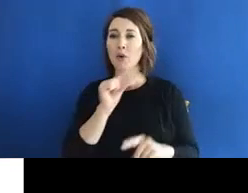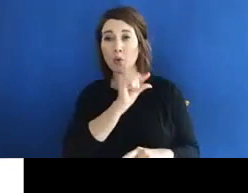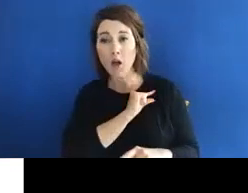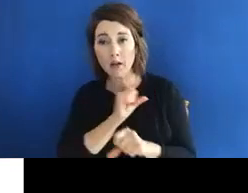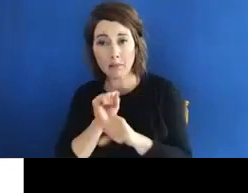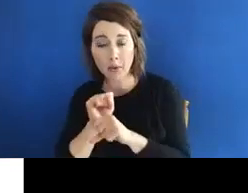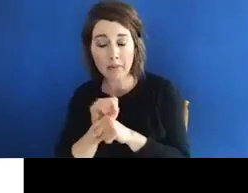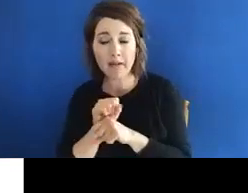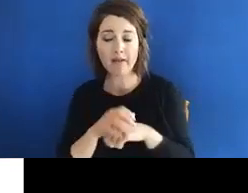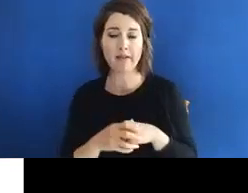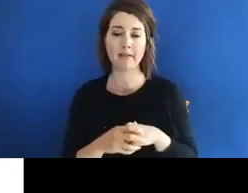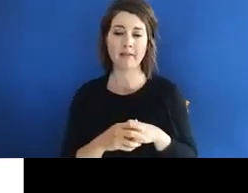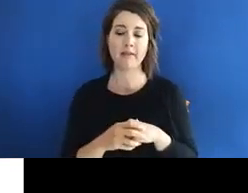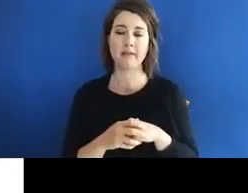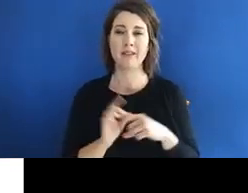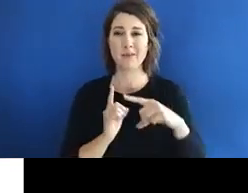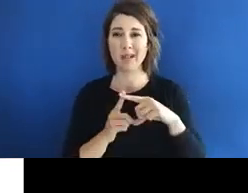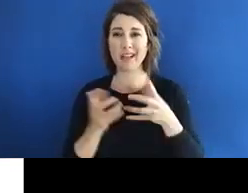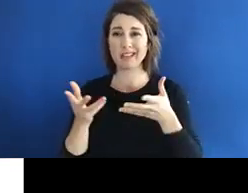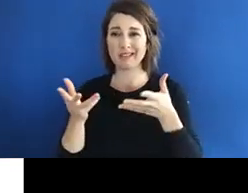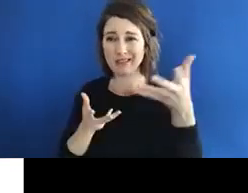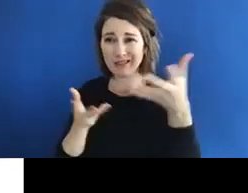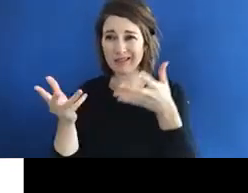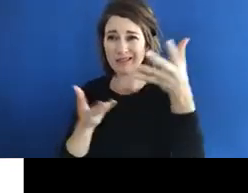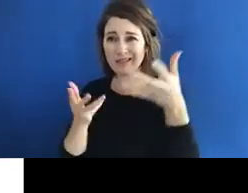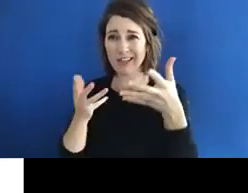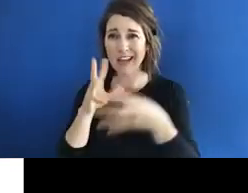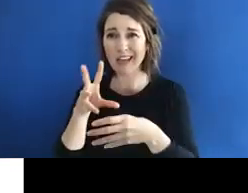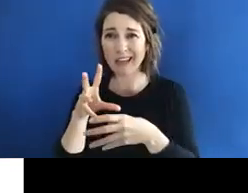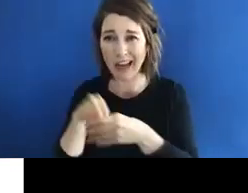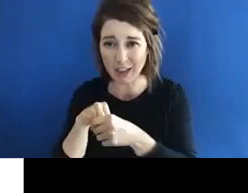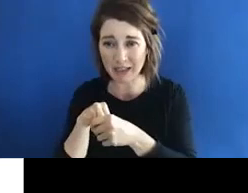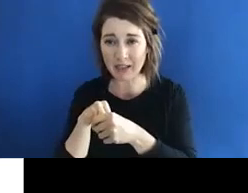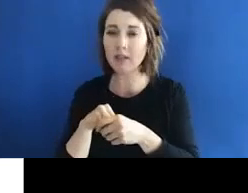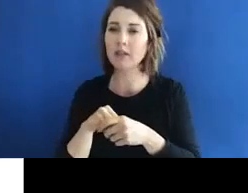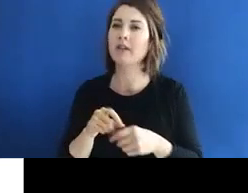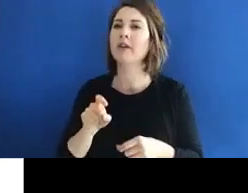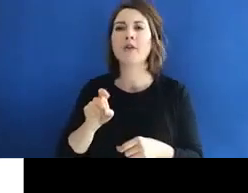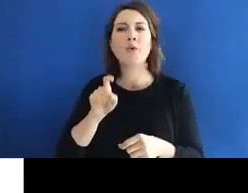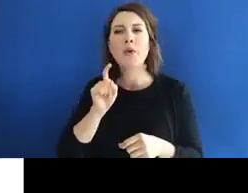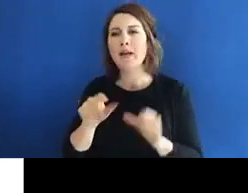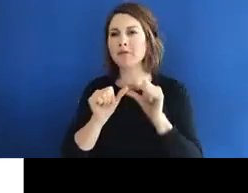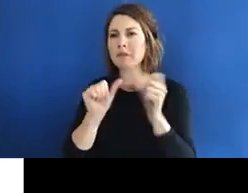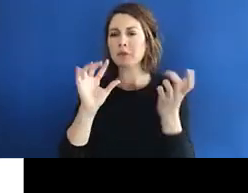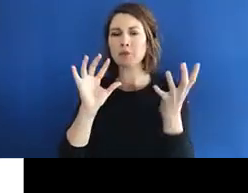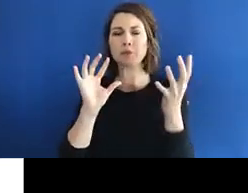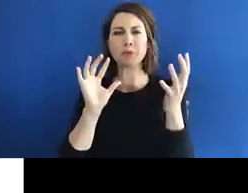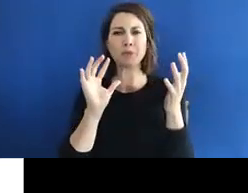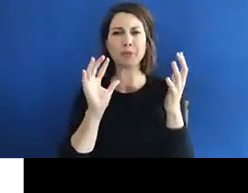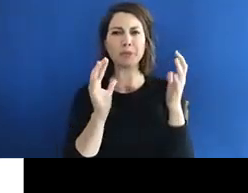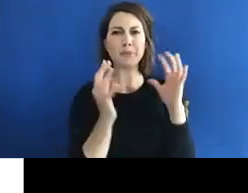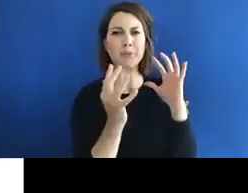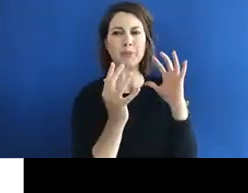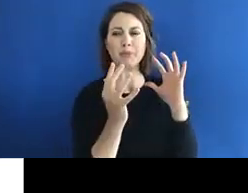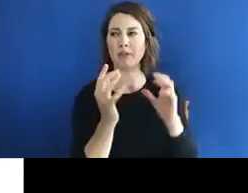about engagement. But I think we need to continue to evolve to address the changes around us.